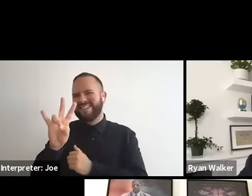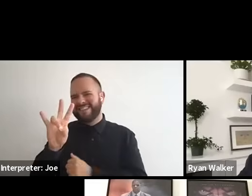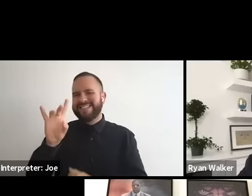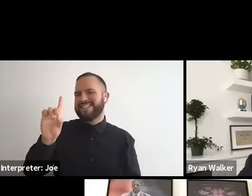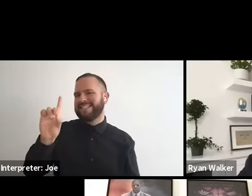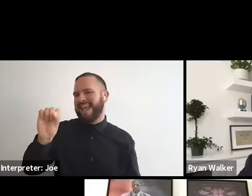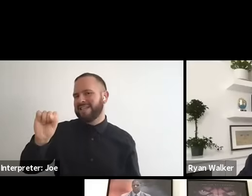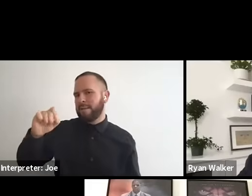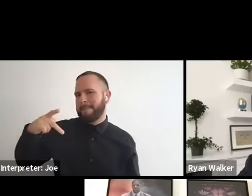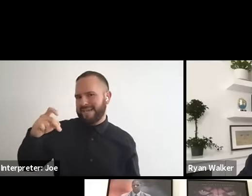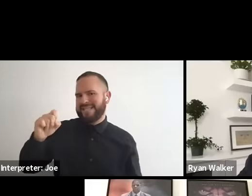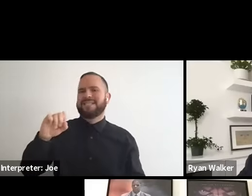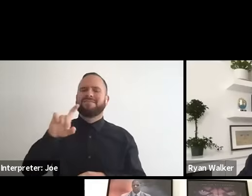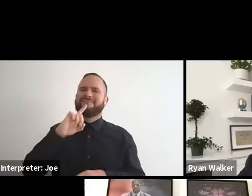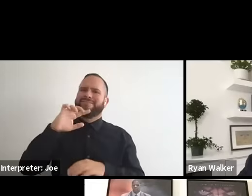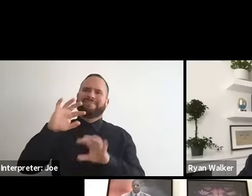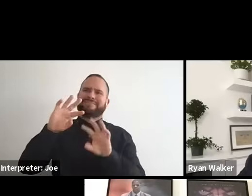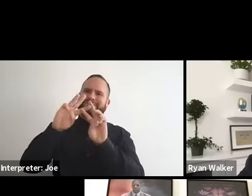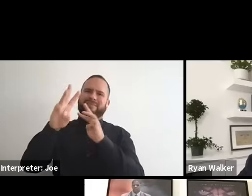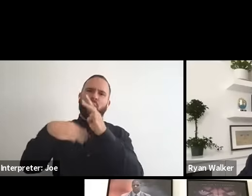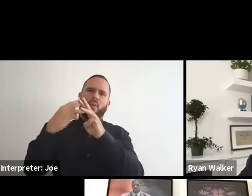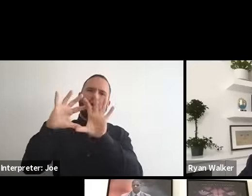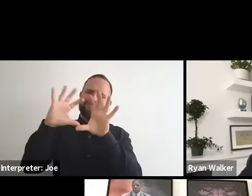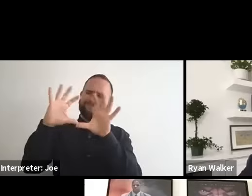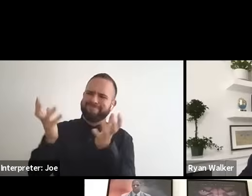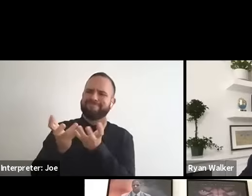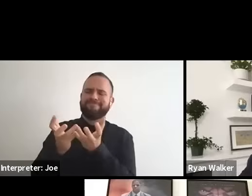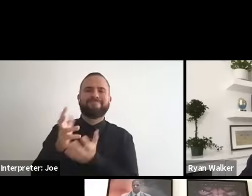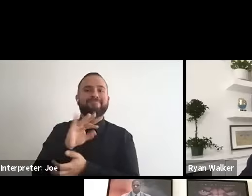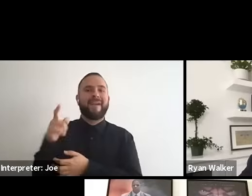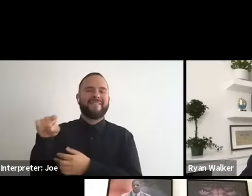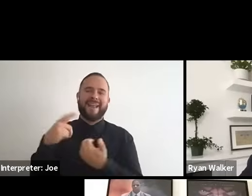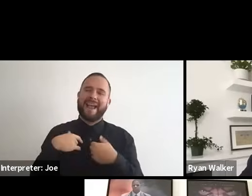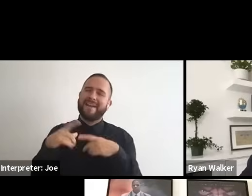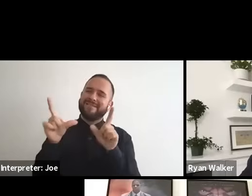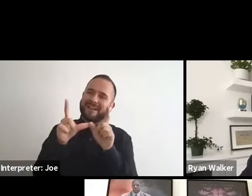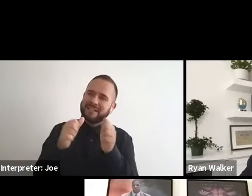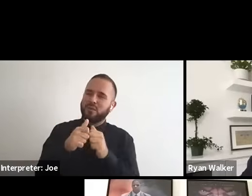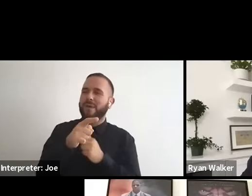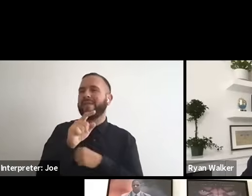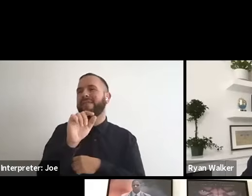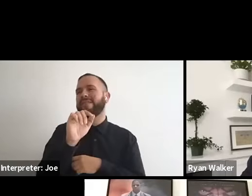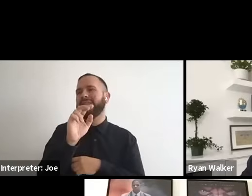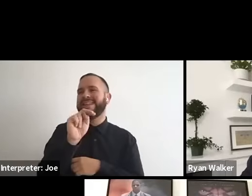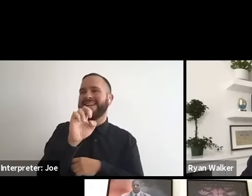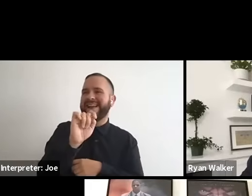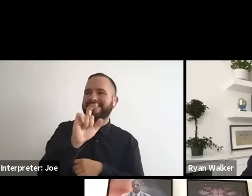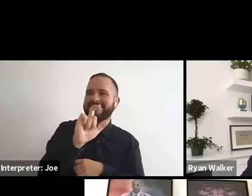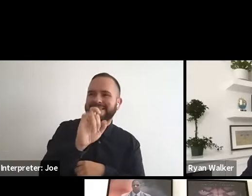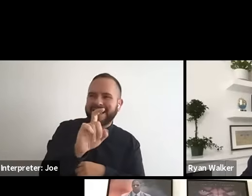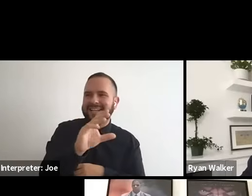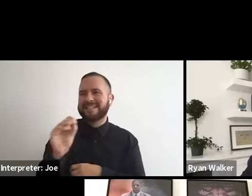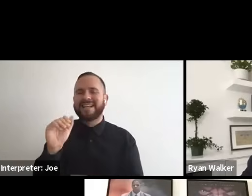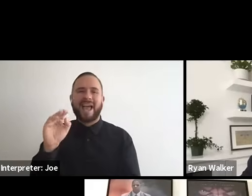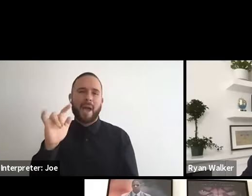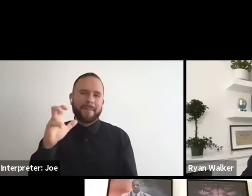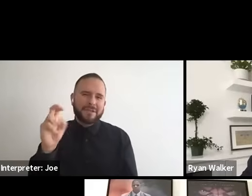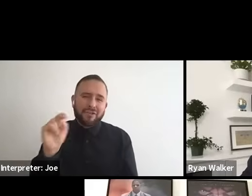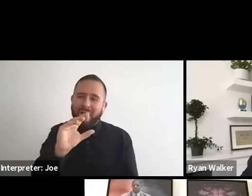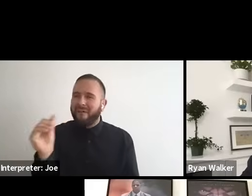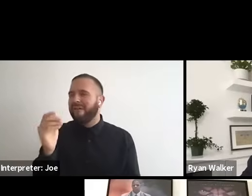worldwide. And they also have licenses in effect with Netflix and Amazon and all these other different, video